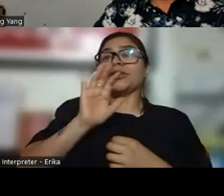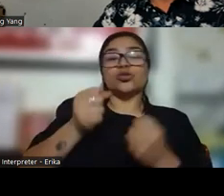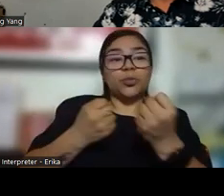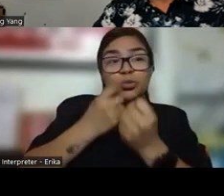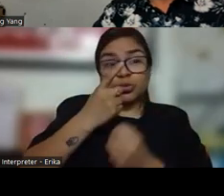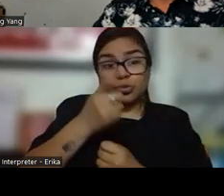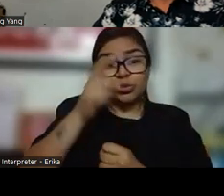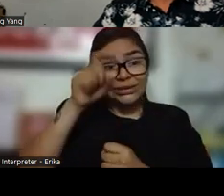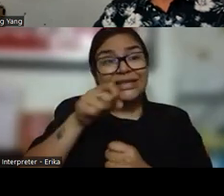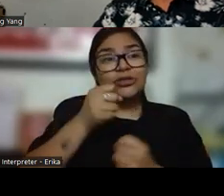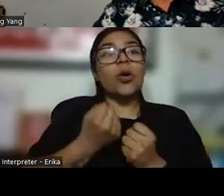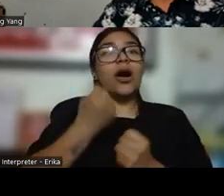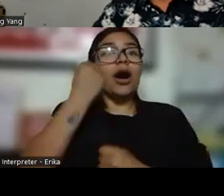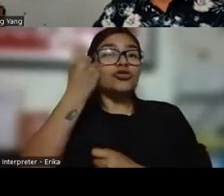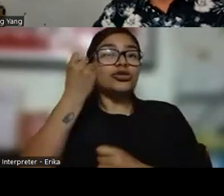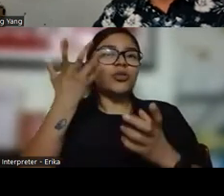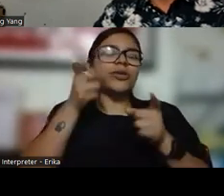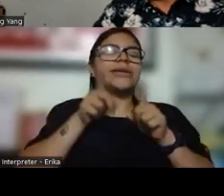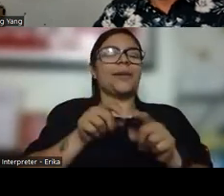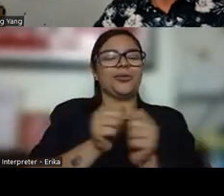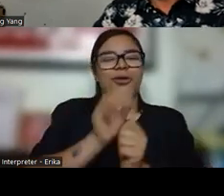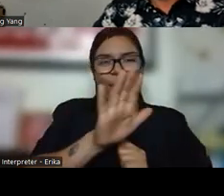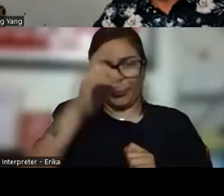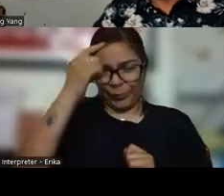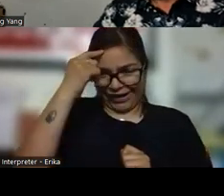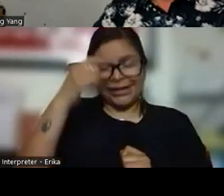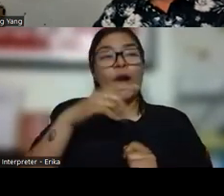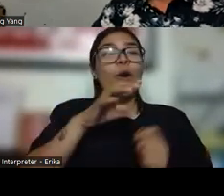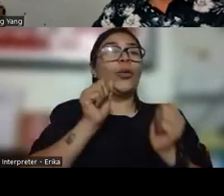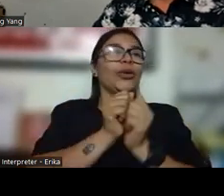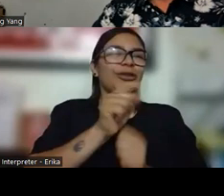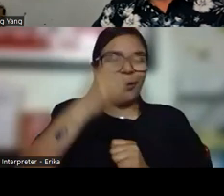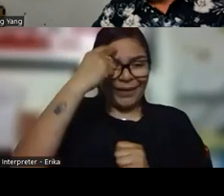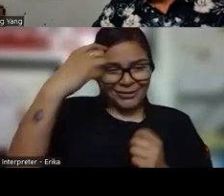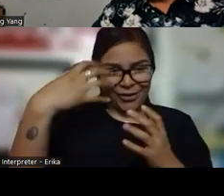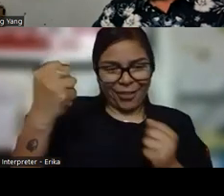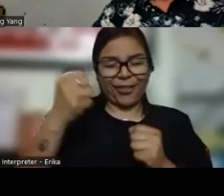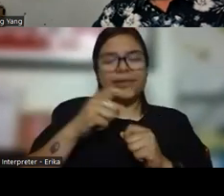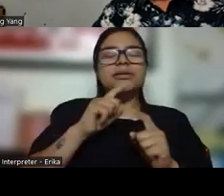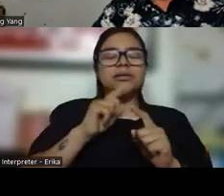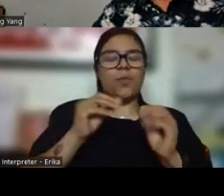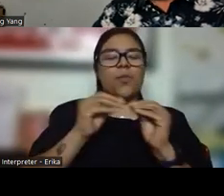we have your stage of beginning of the mental health, we would like to support, would like to help you mental health to support